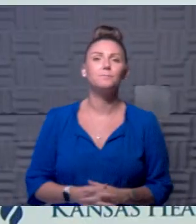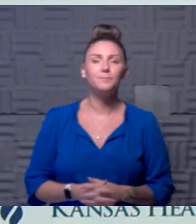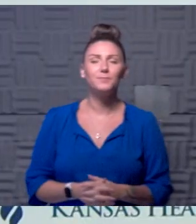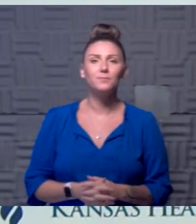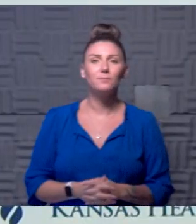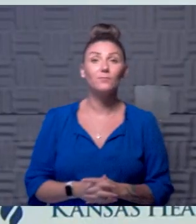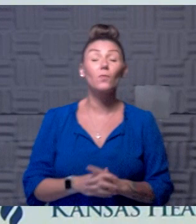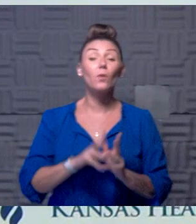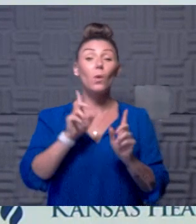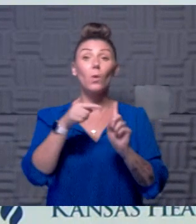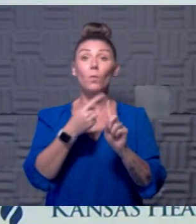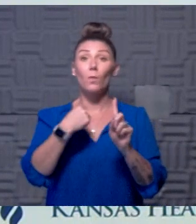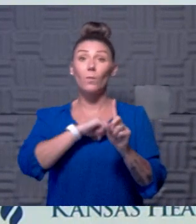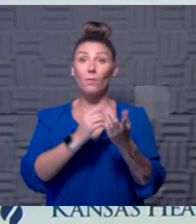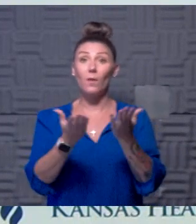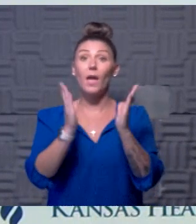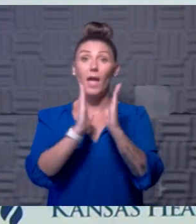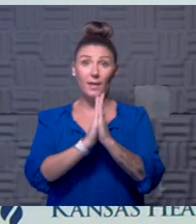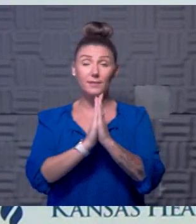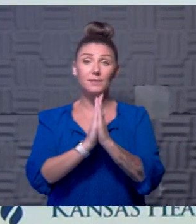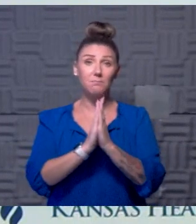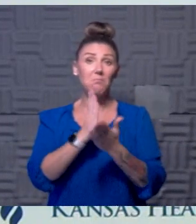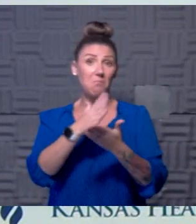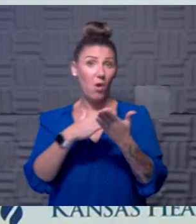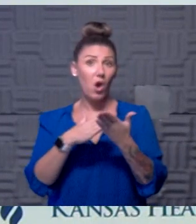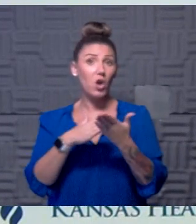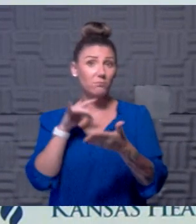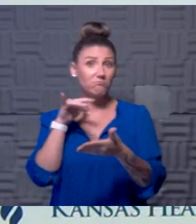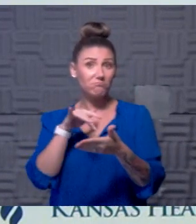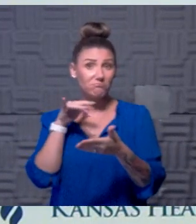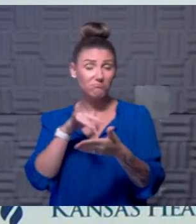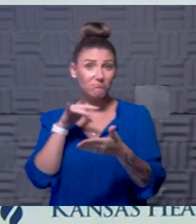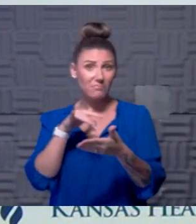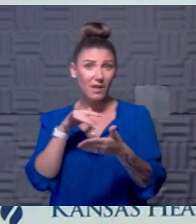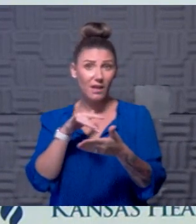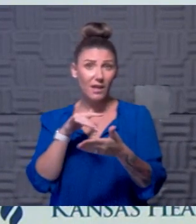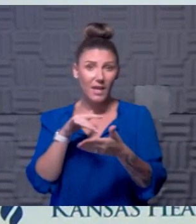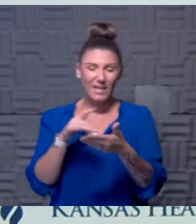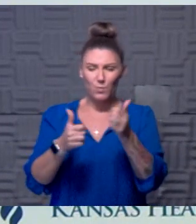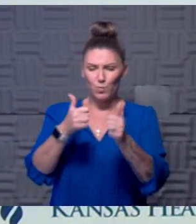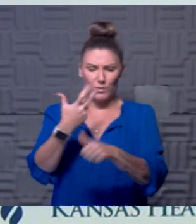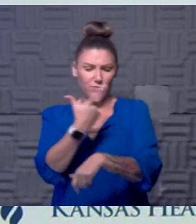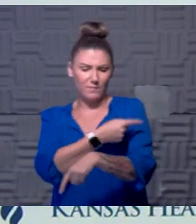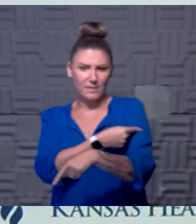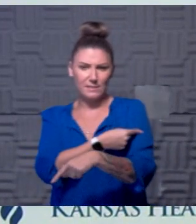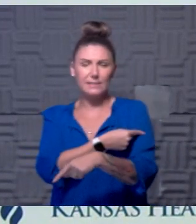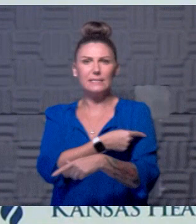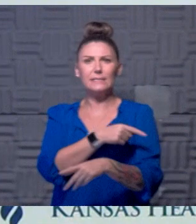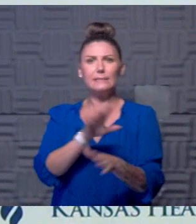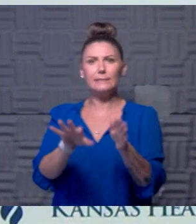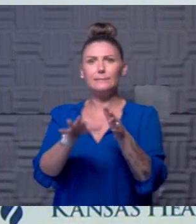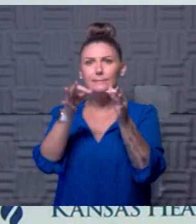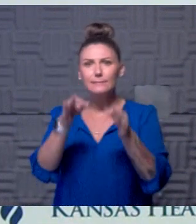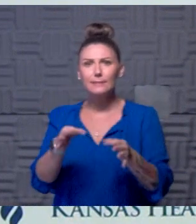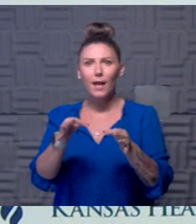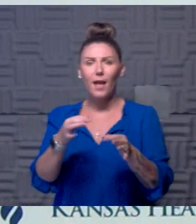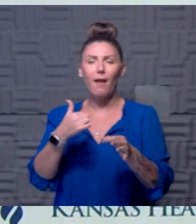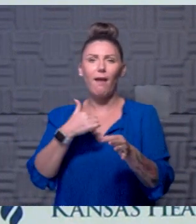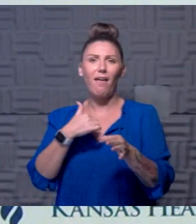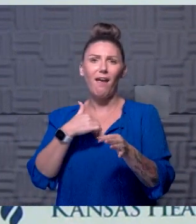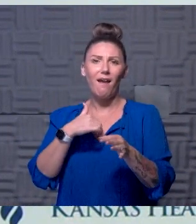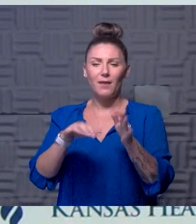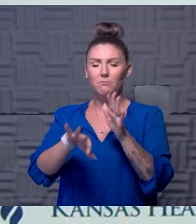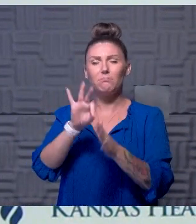When we were asked to be part of this, given a choice of which vaccine we could pick to test, and I selected the